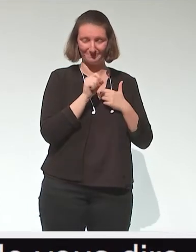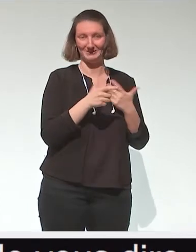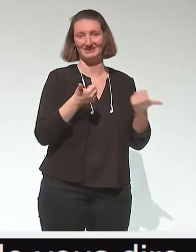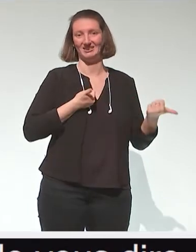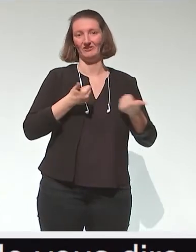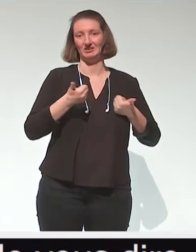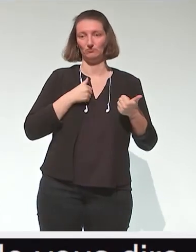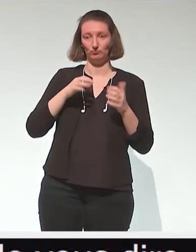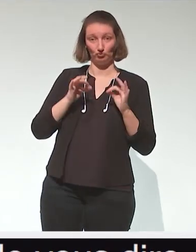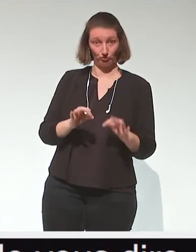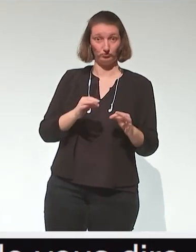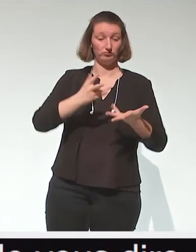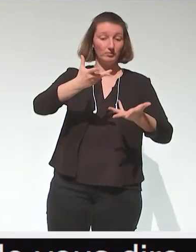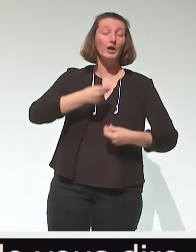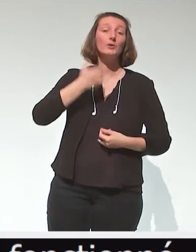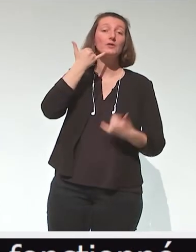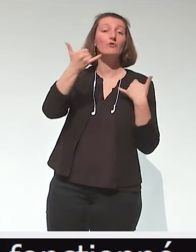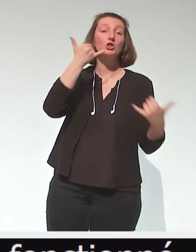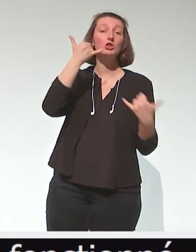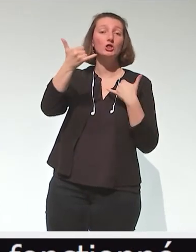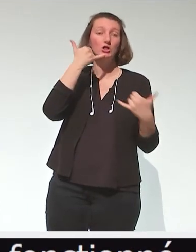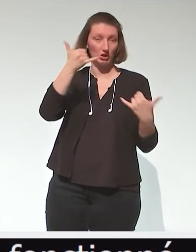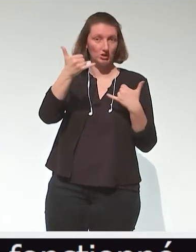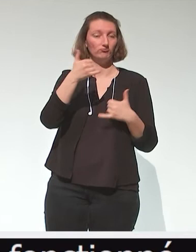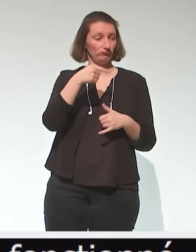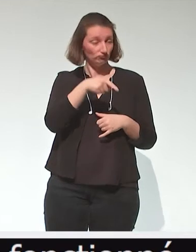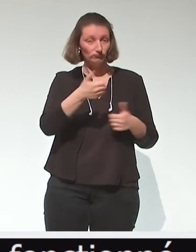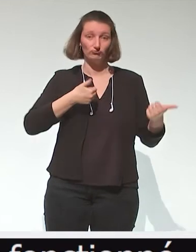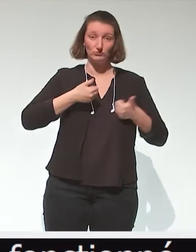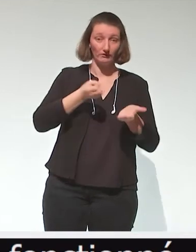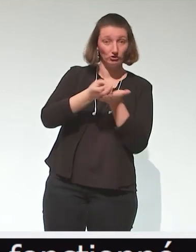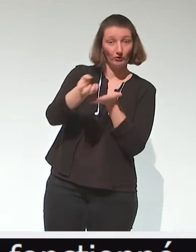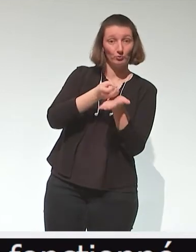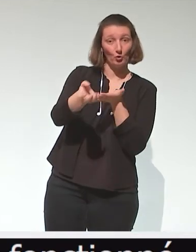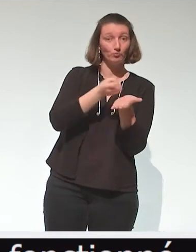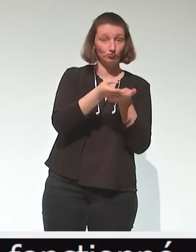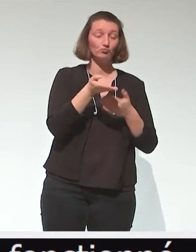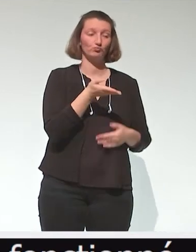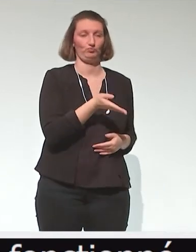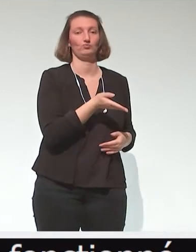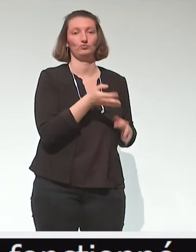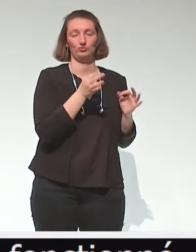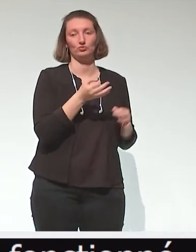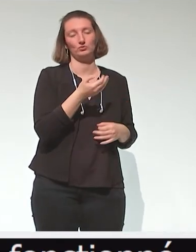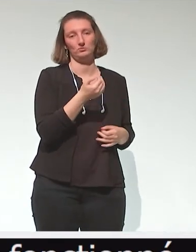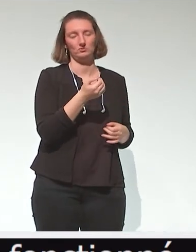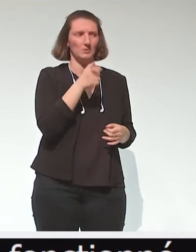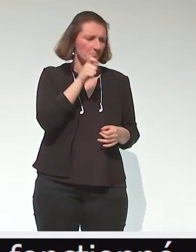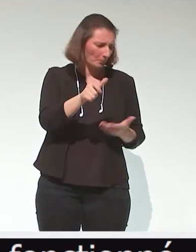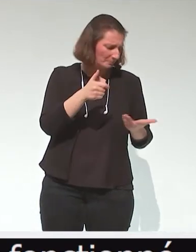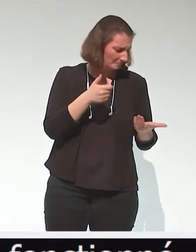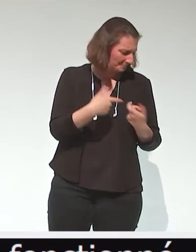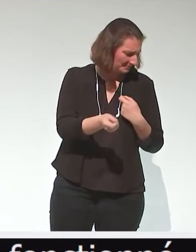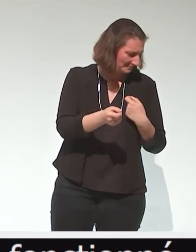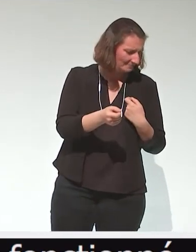service employment labor market in Luxembourg has hired for their